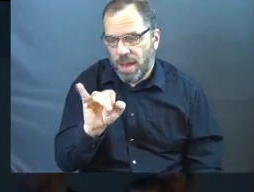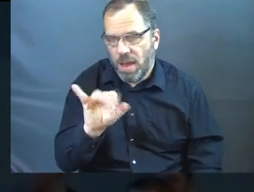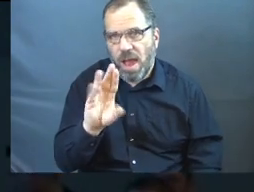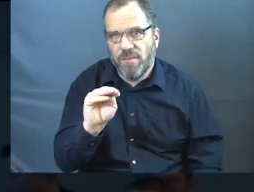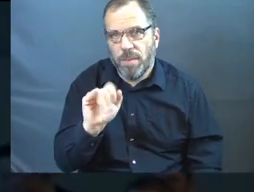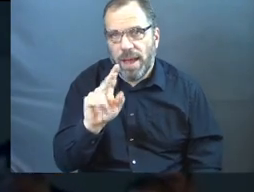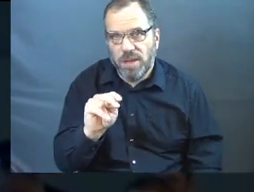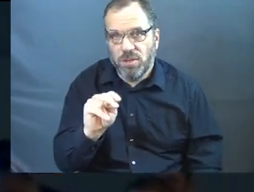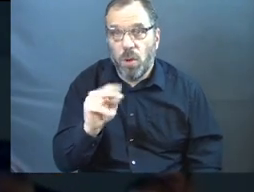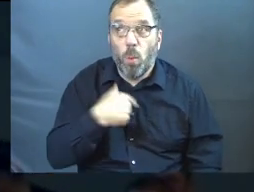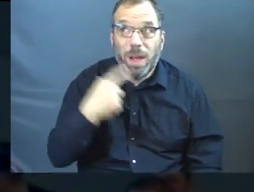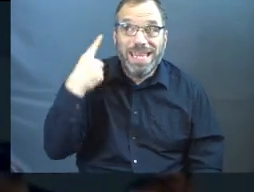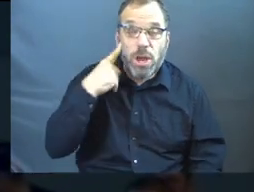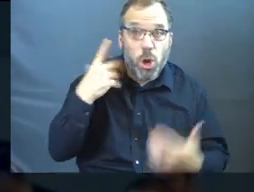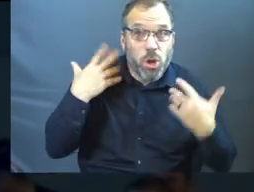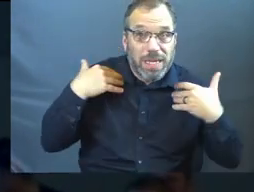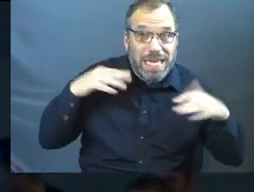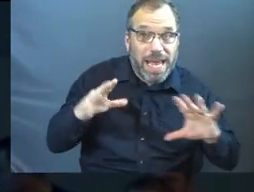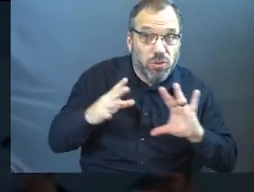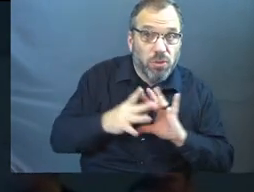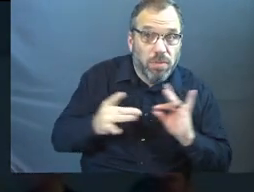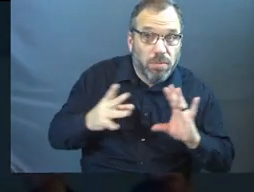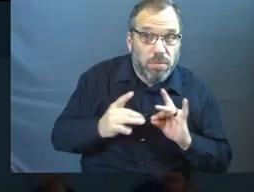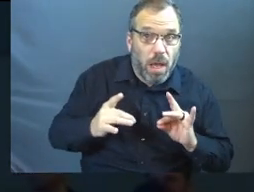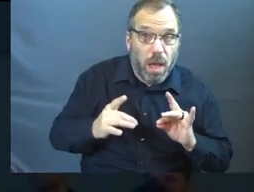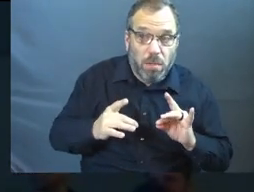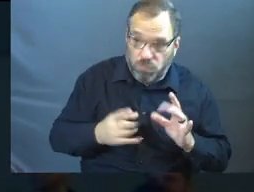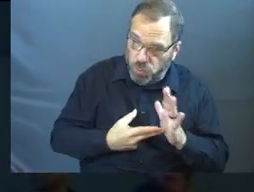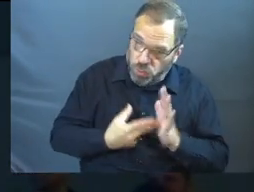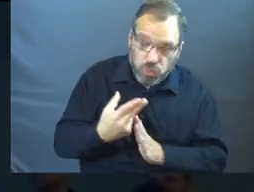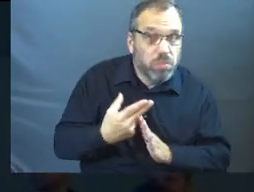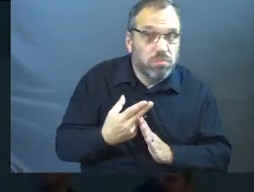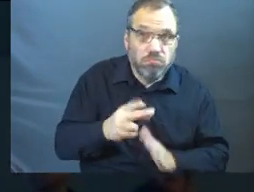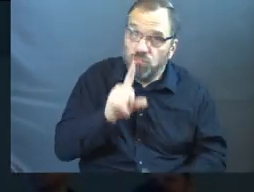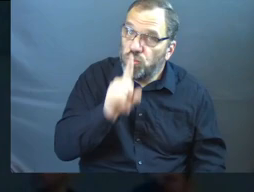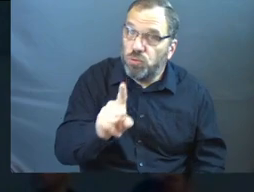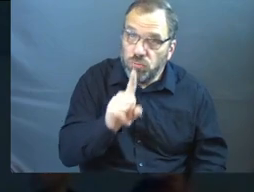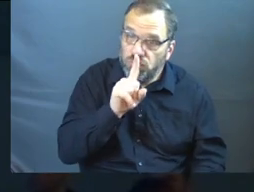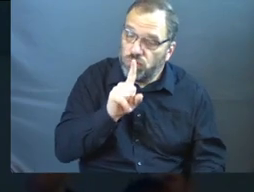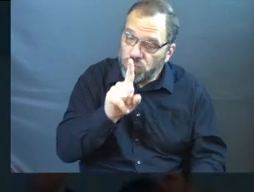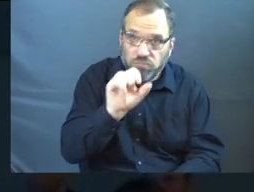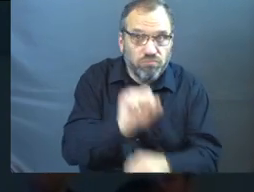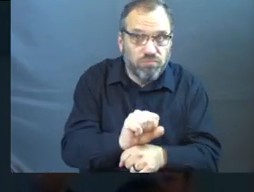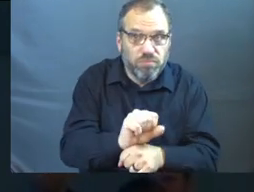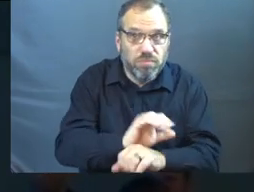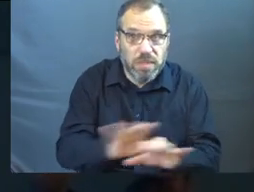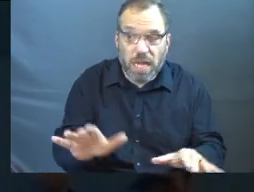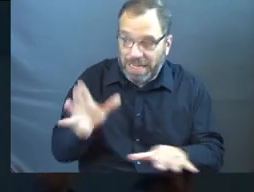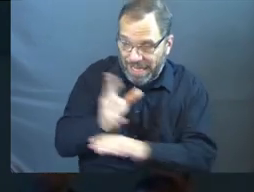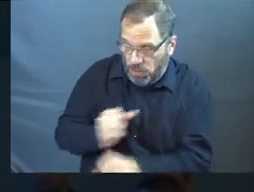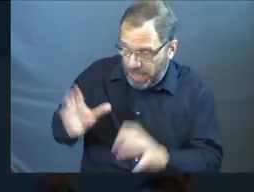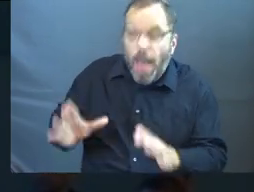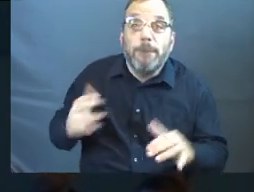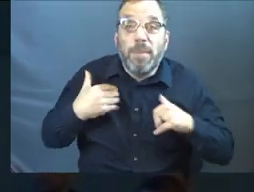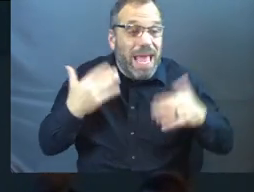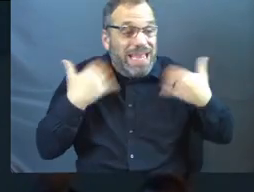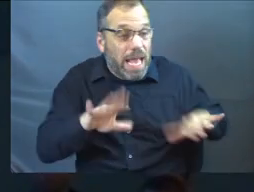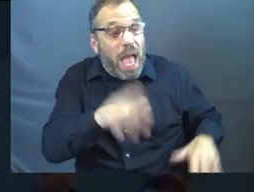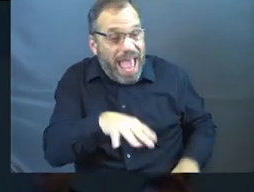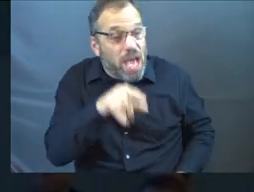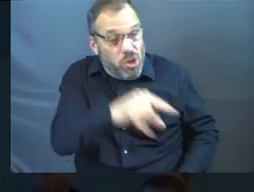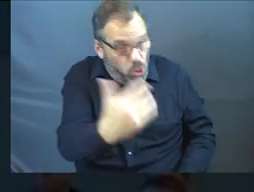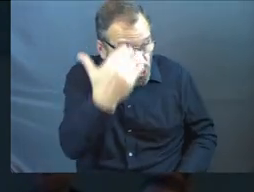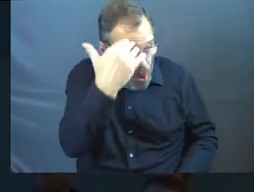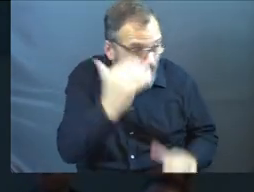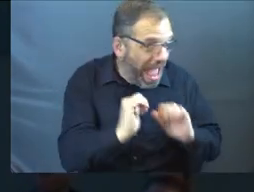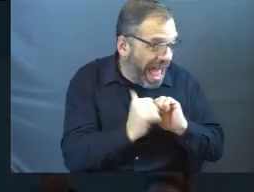angels were saying, what God had called them to go do, was absolutely true. That this was the Savior of the world. Again, the angel said, here's how